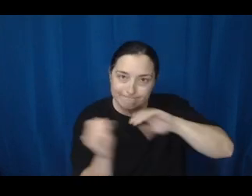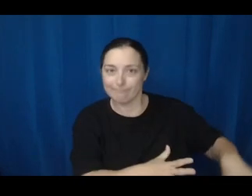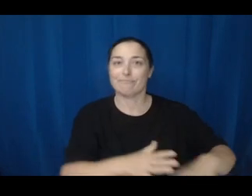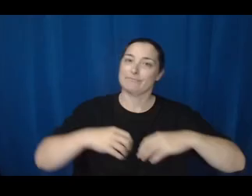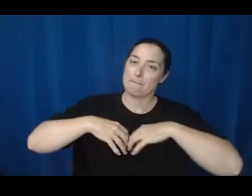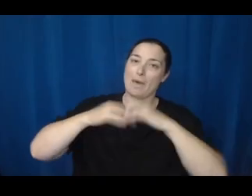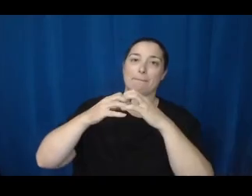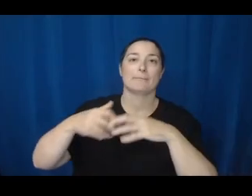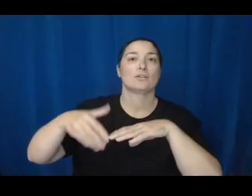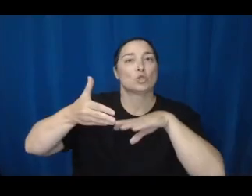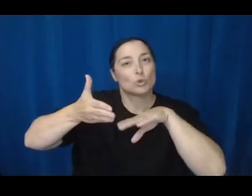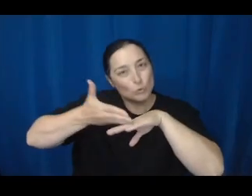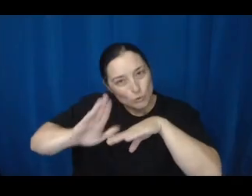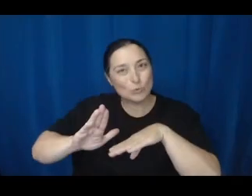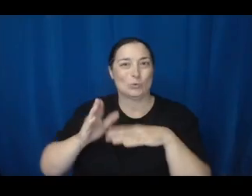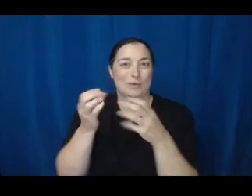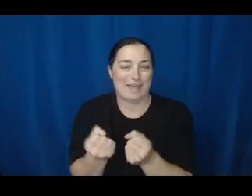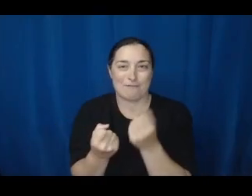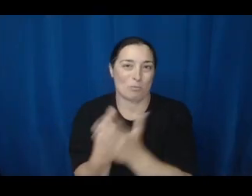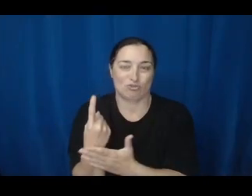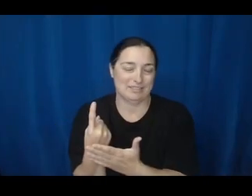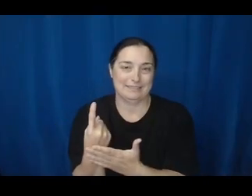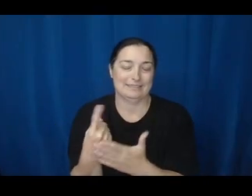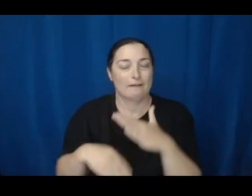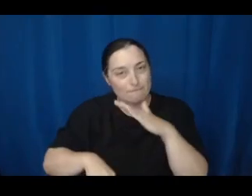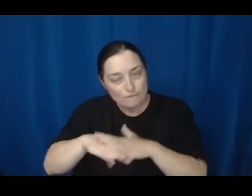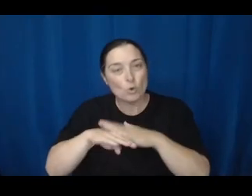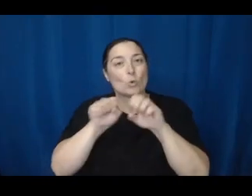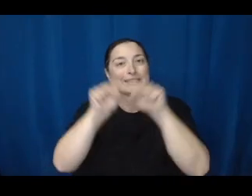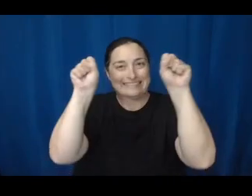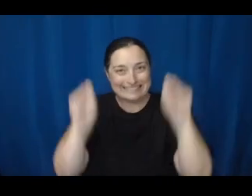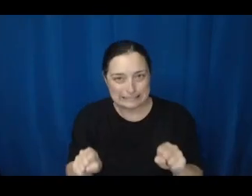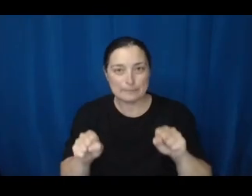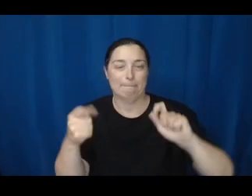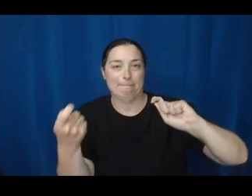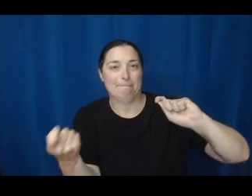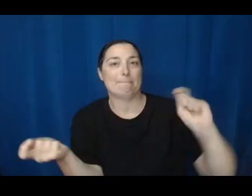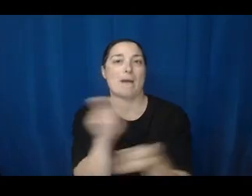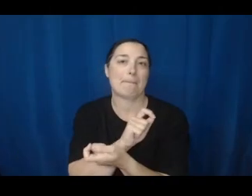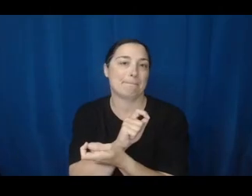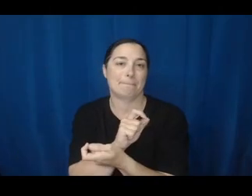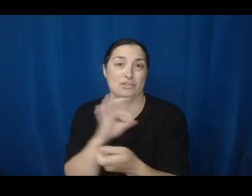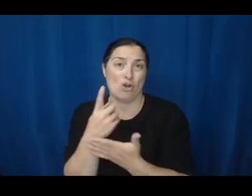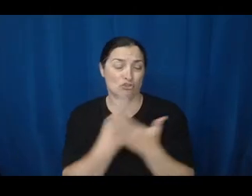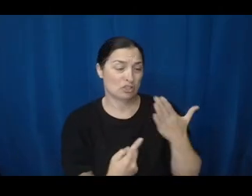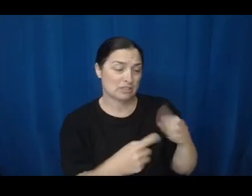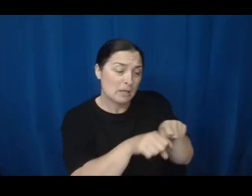There is opportunity to actually just change the whole system, not just try and make the best out of something that is broken.